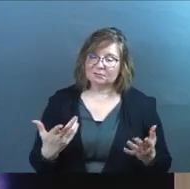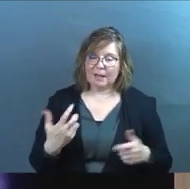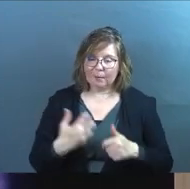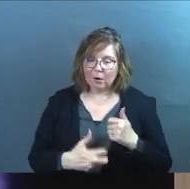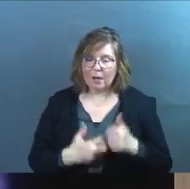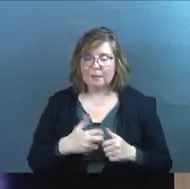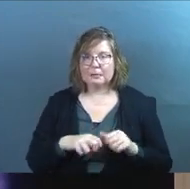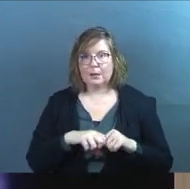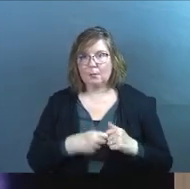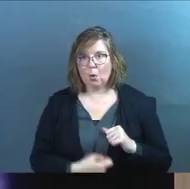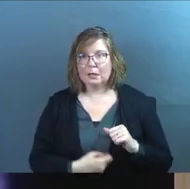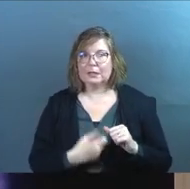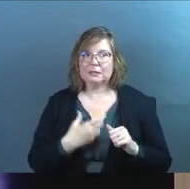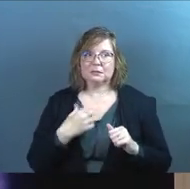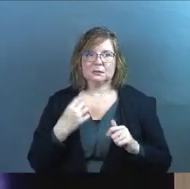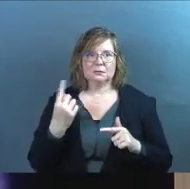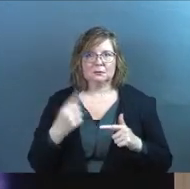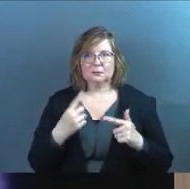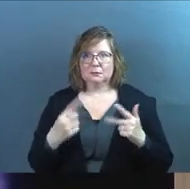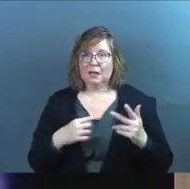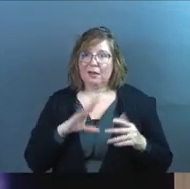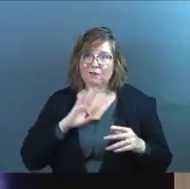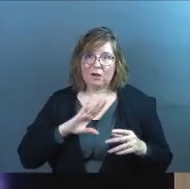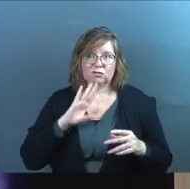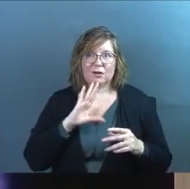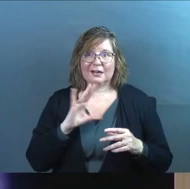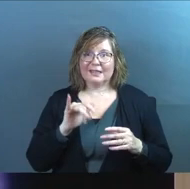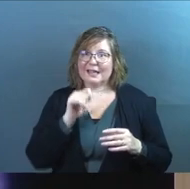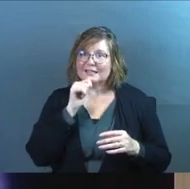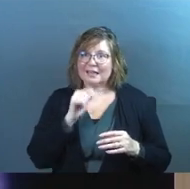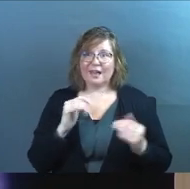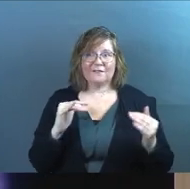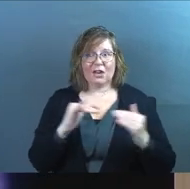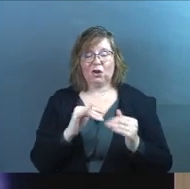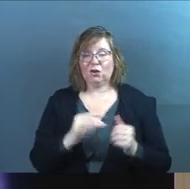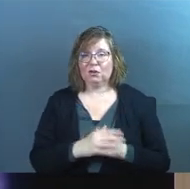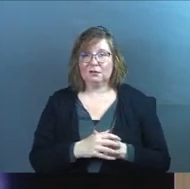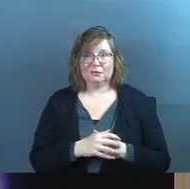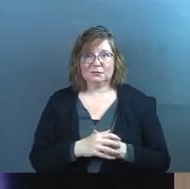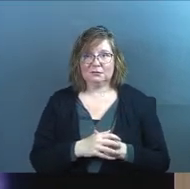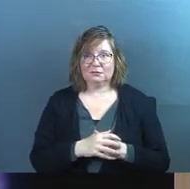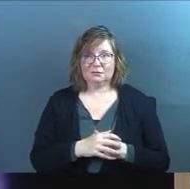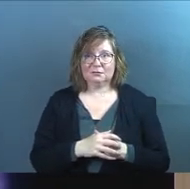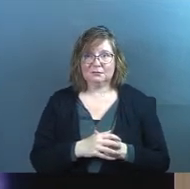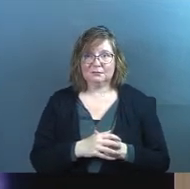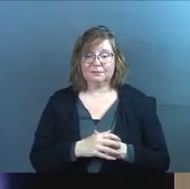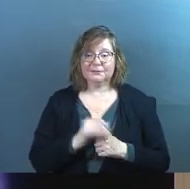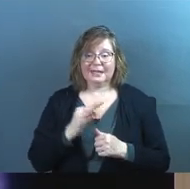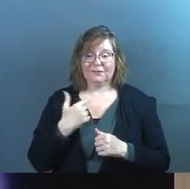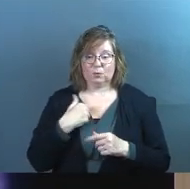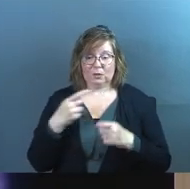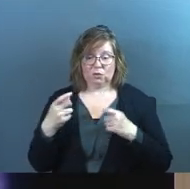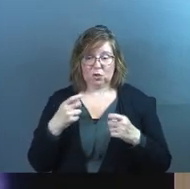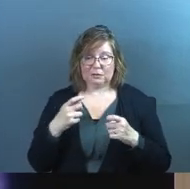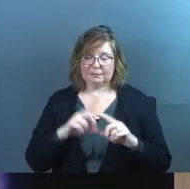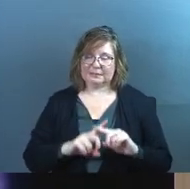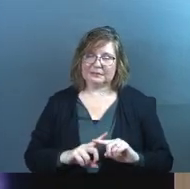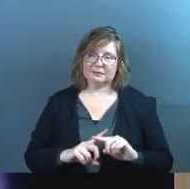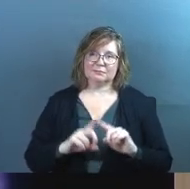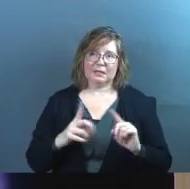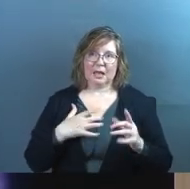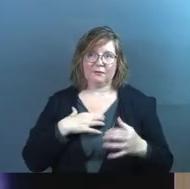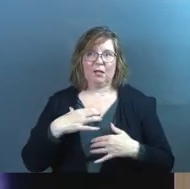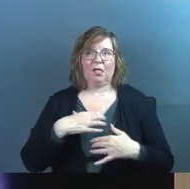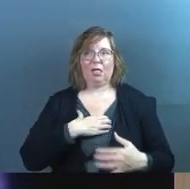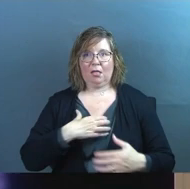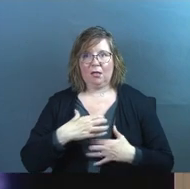And problems and brokenness and frustration. And that's not fair. If we were in charge, it'd be a whole lot